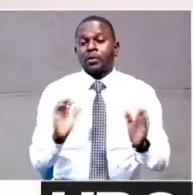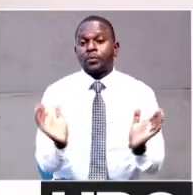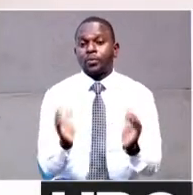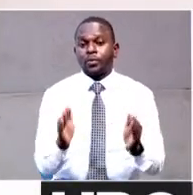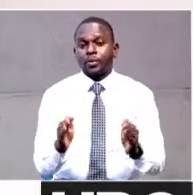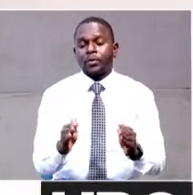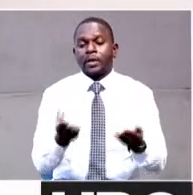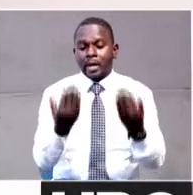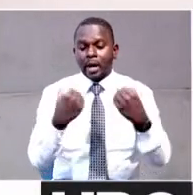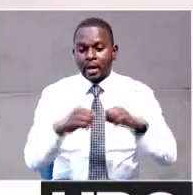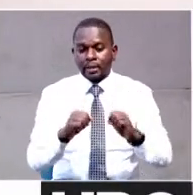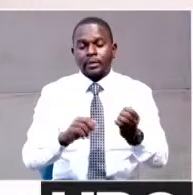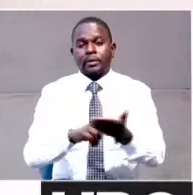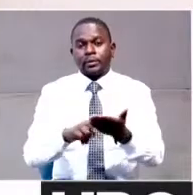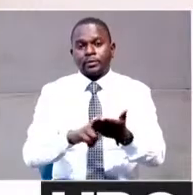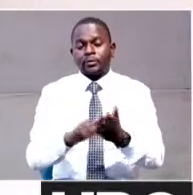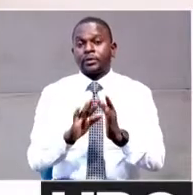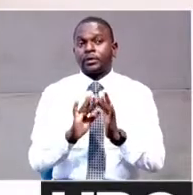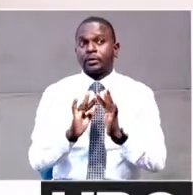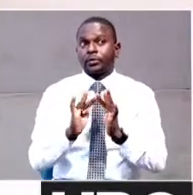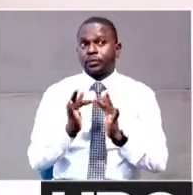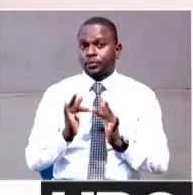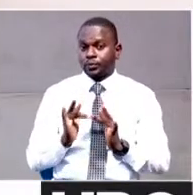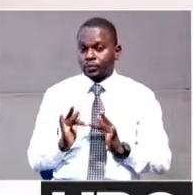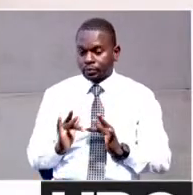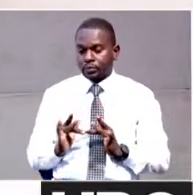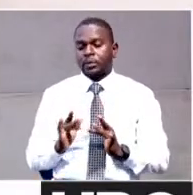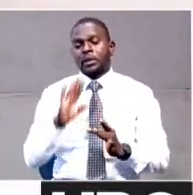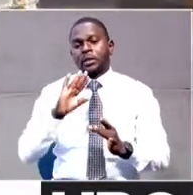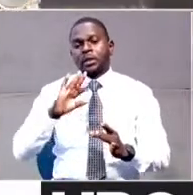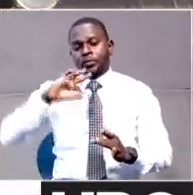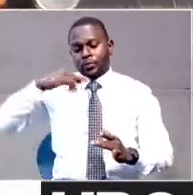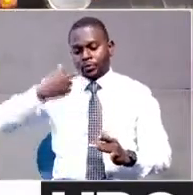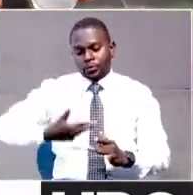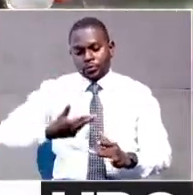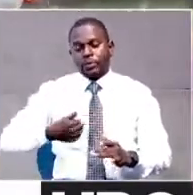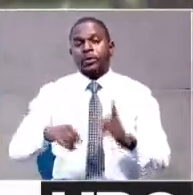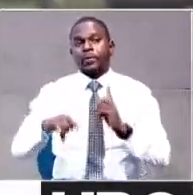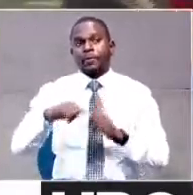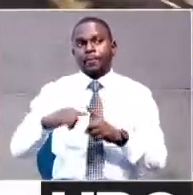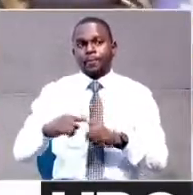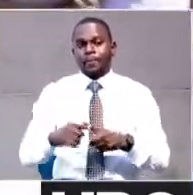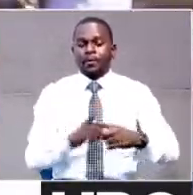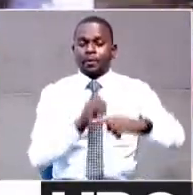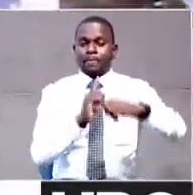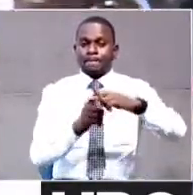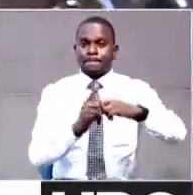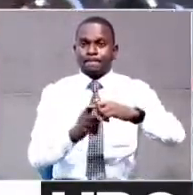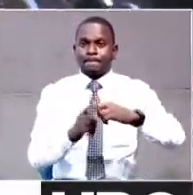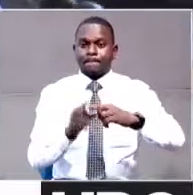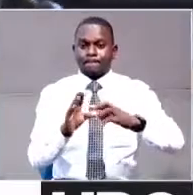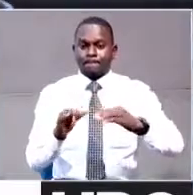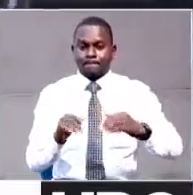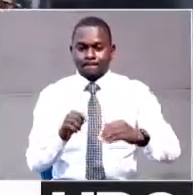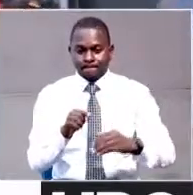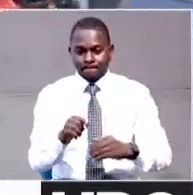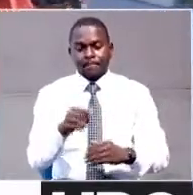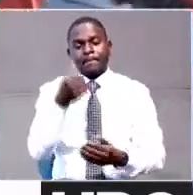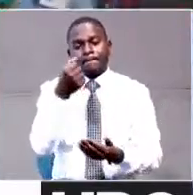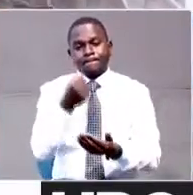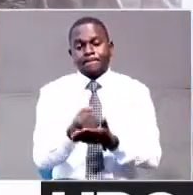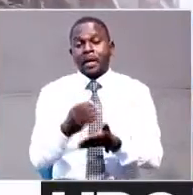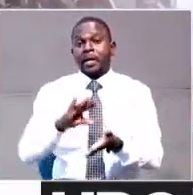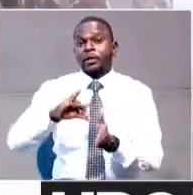players to use the digital platforms, and they have responded positively. The total gross premium written through bank